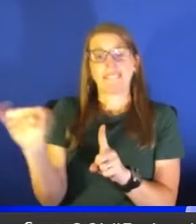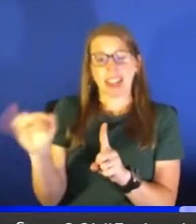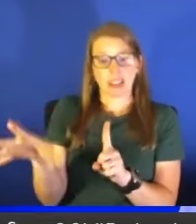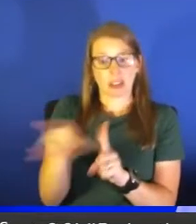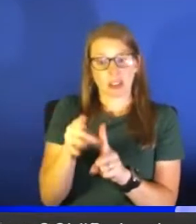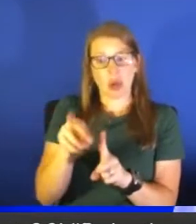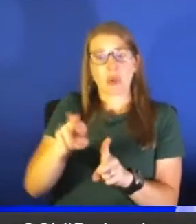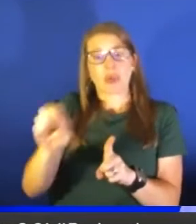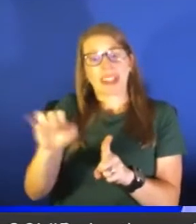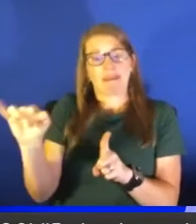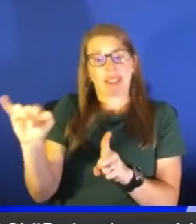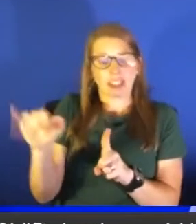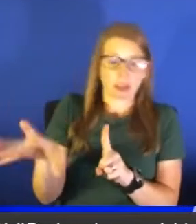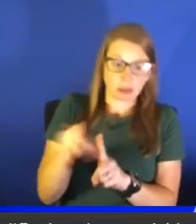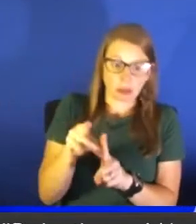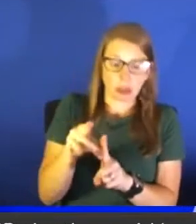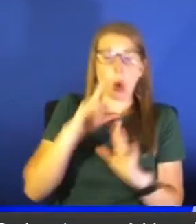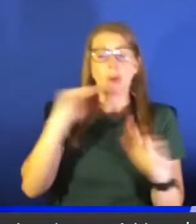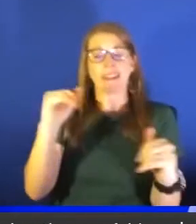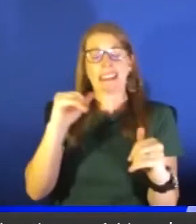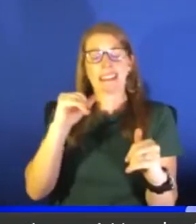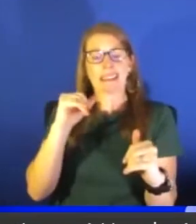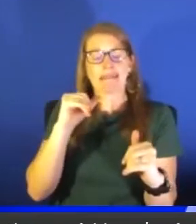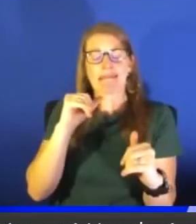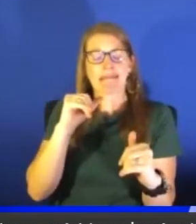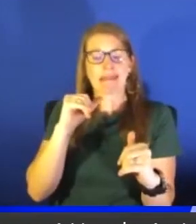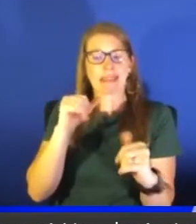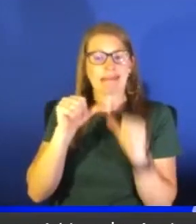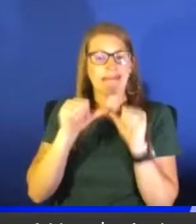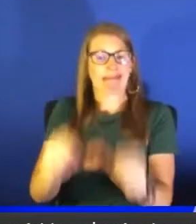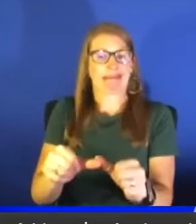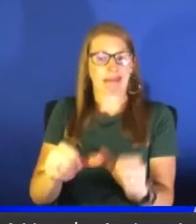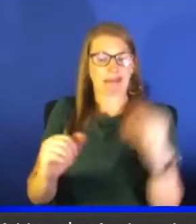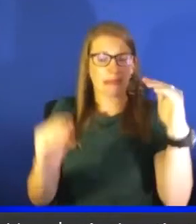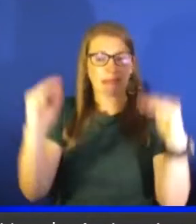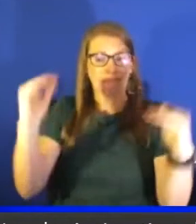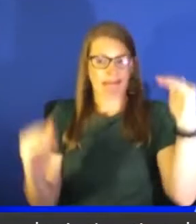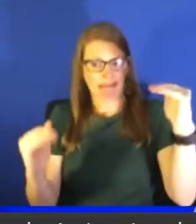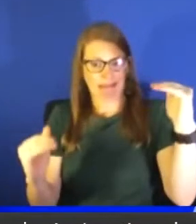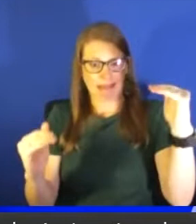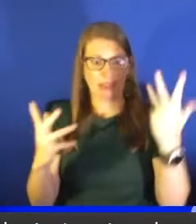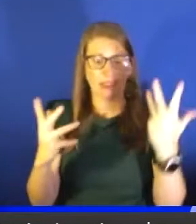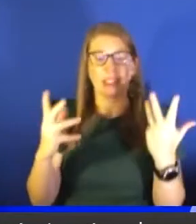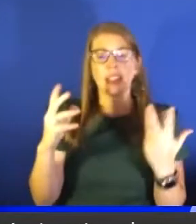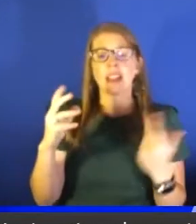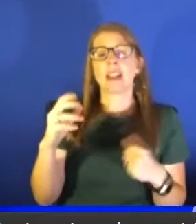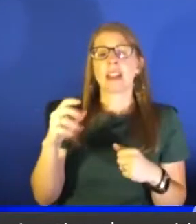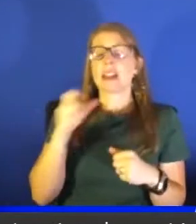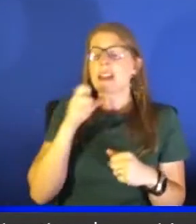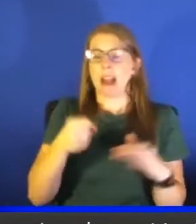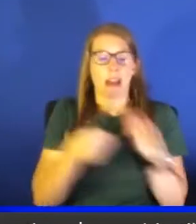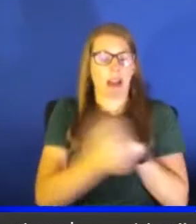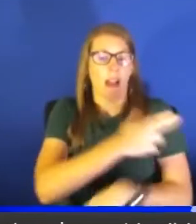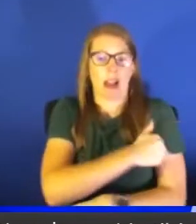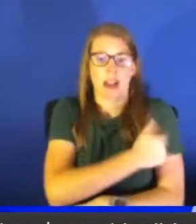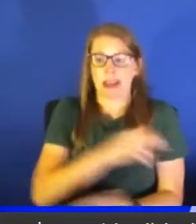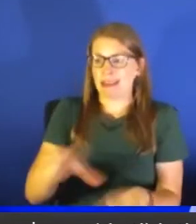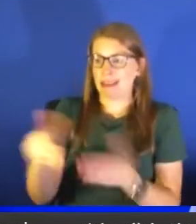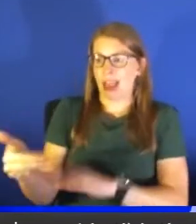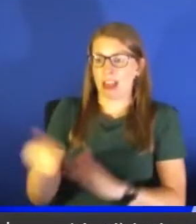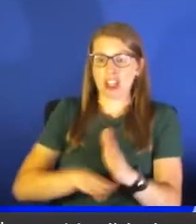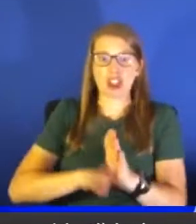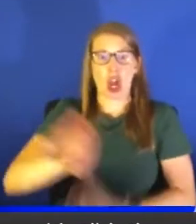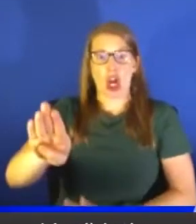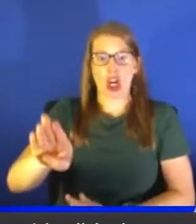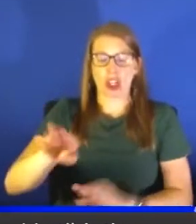we aren't seeing that, and hopefully I think we are all being optimistic and thinking we will not see that hospitalization and death surge as we